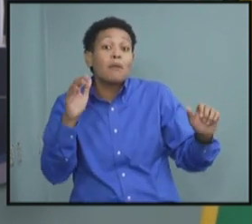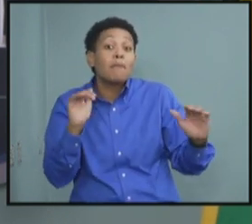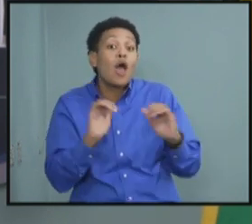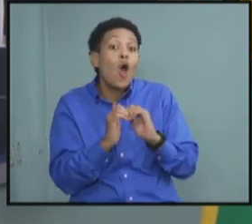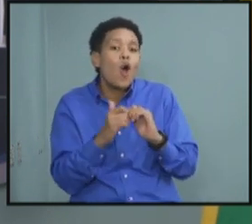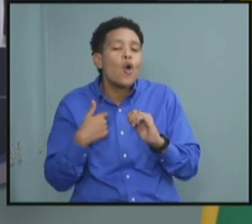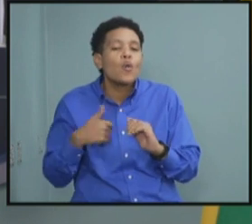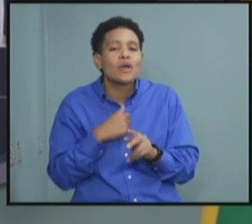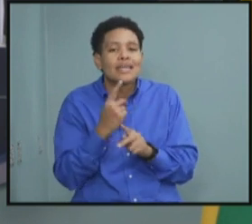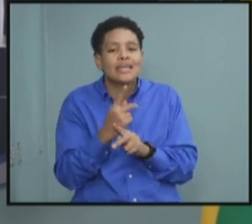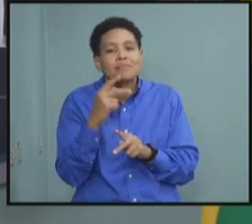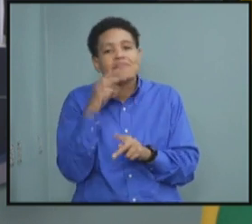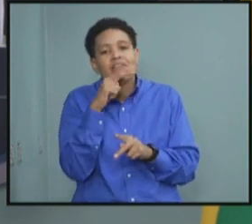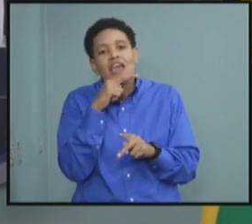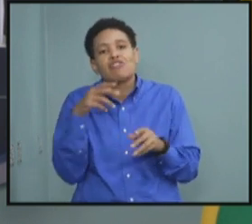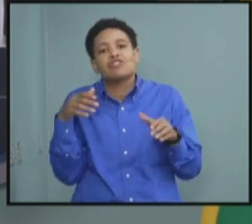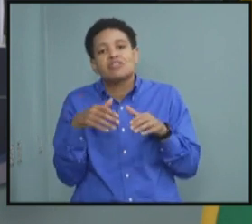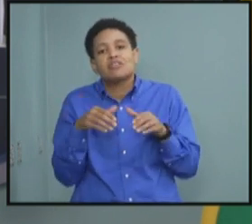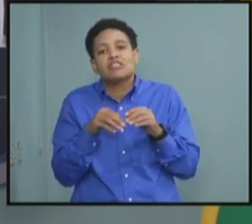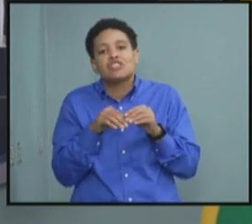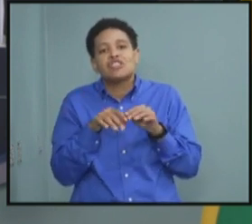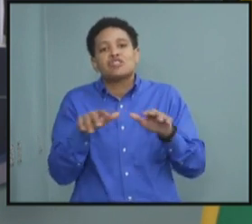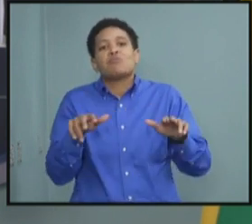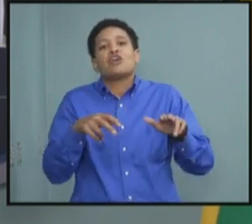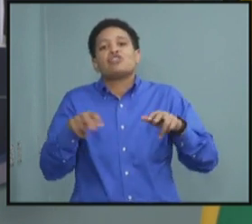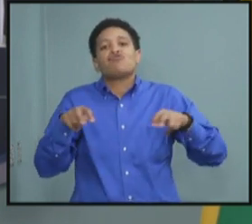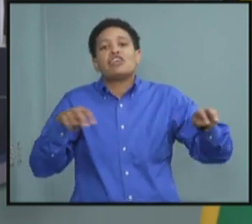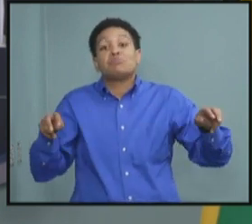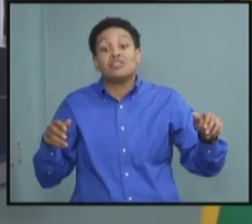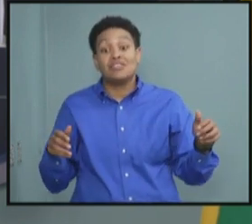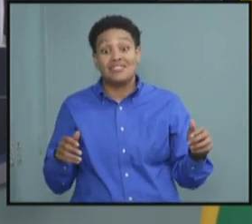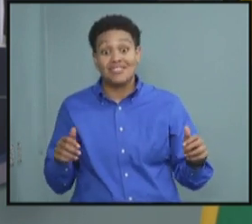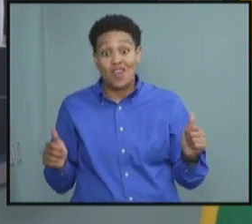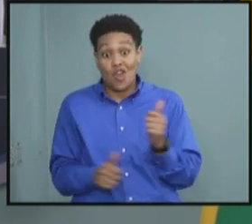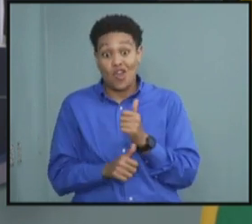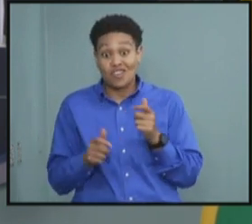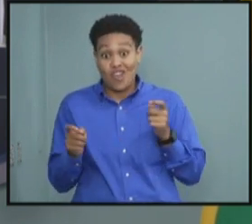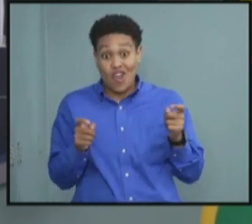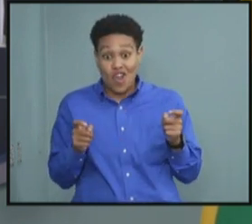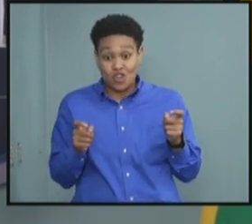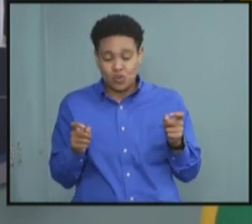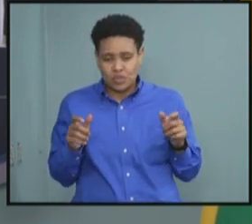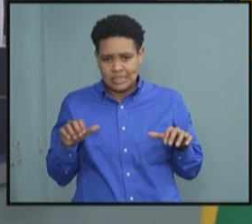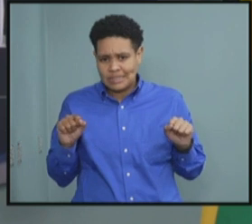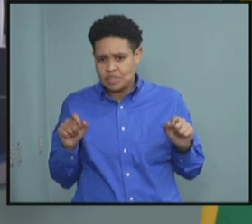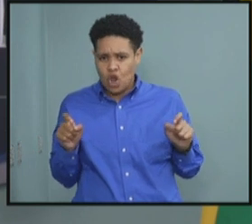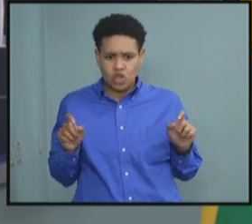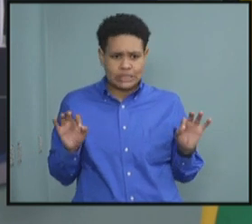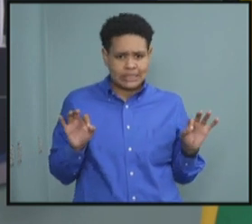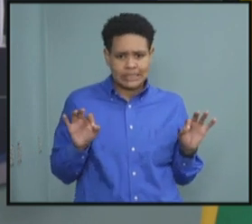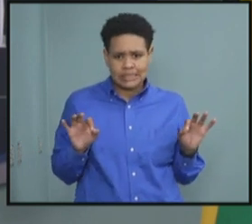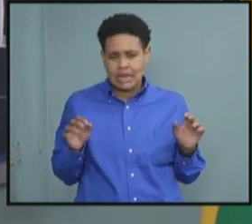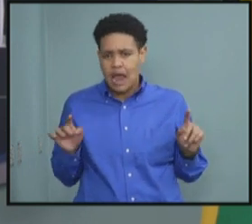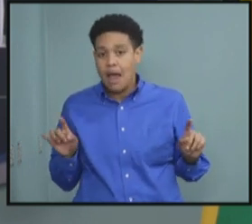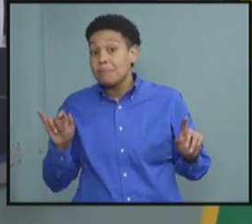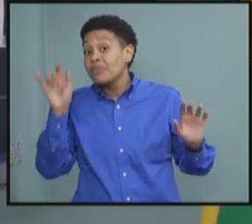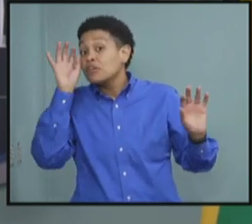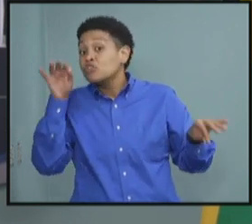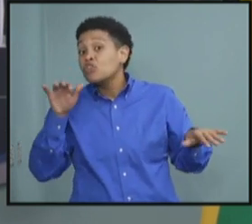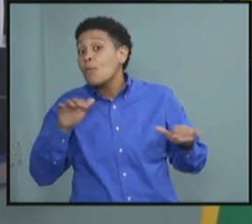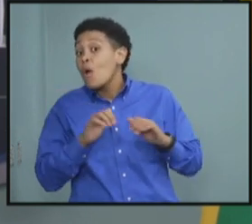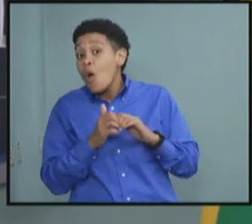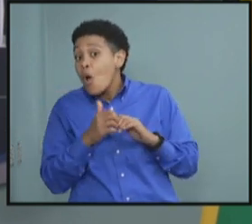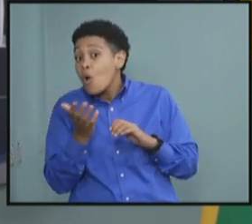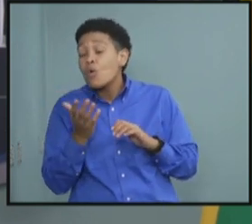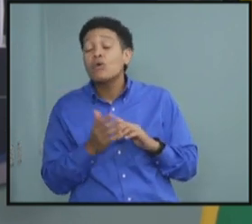we keep the virus spread and transmission under control. That is determined